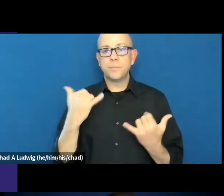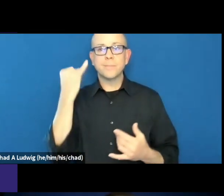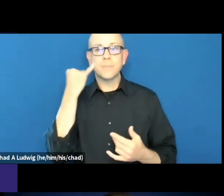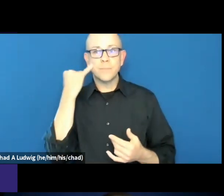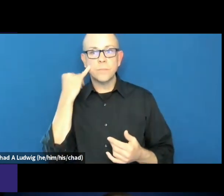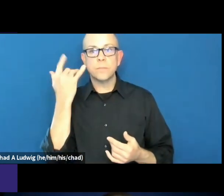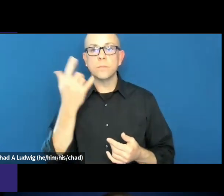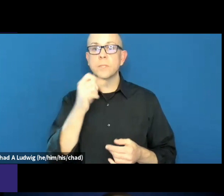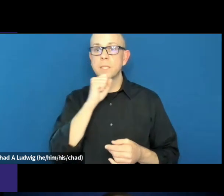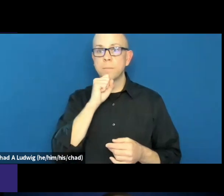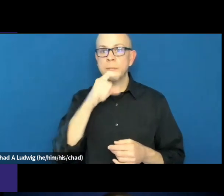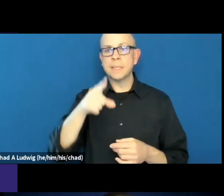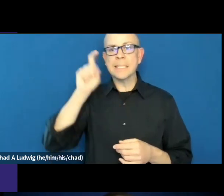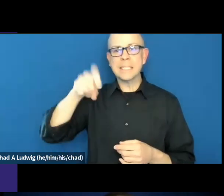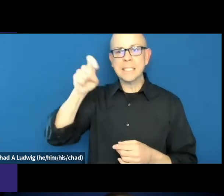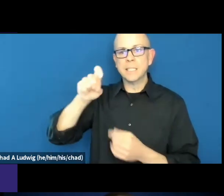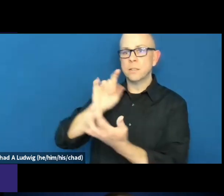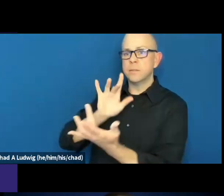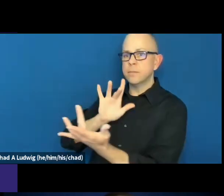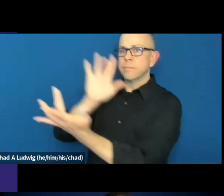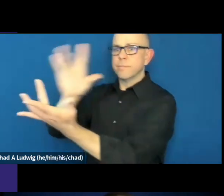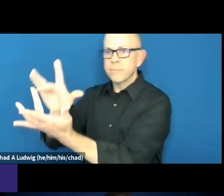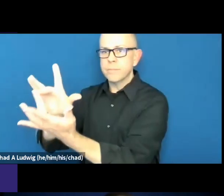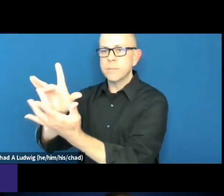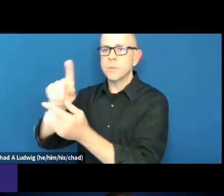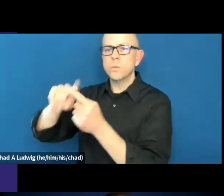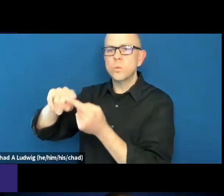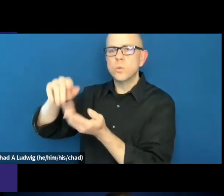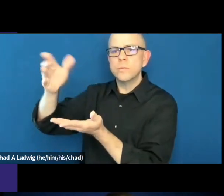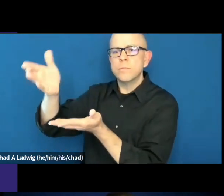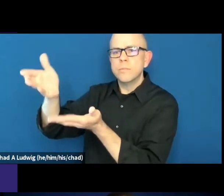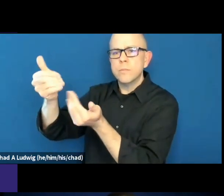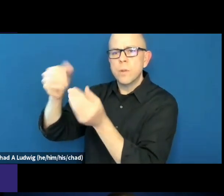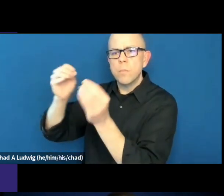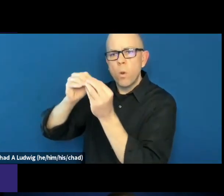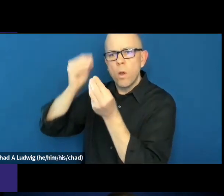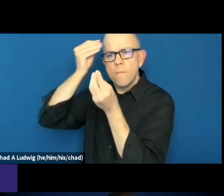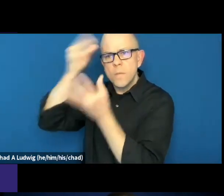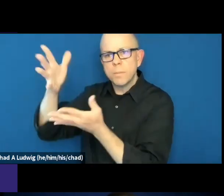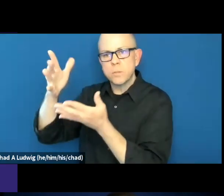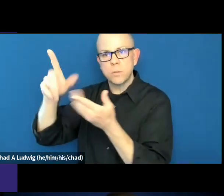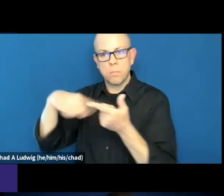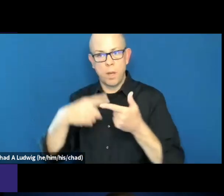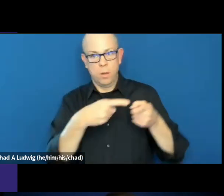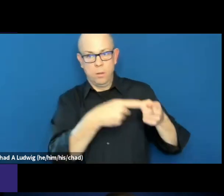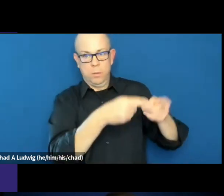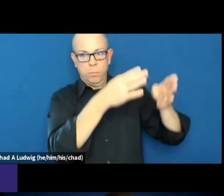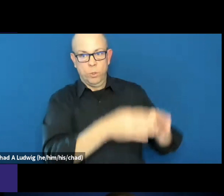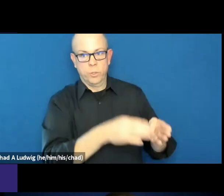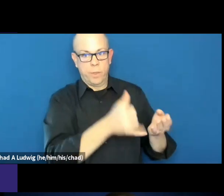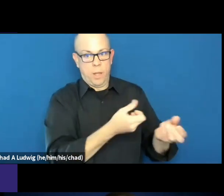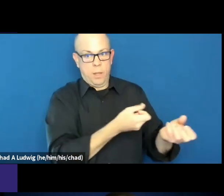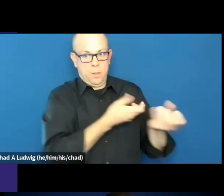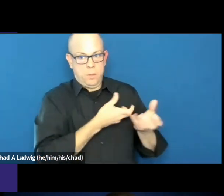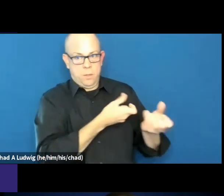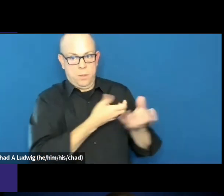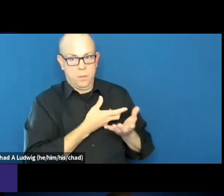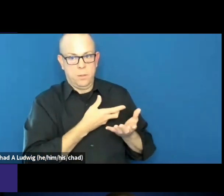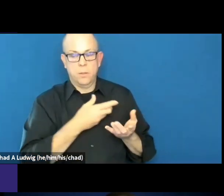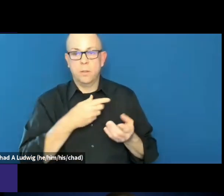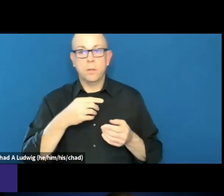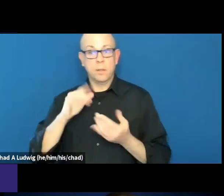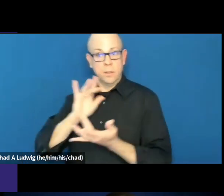happen. And Chad says, yes, that's right. Sammy would then need to contact a person